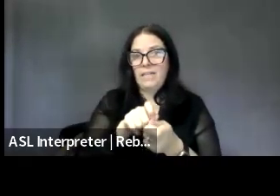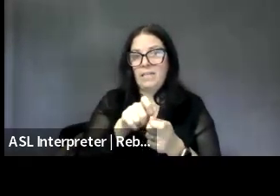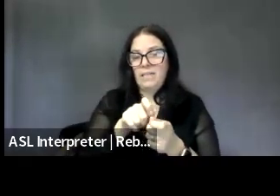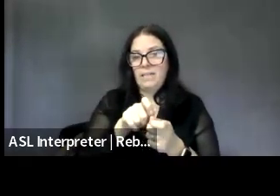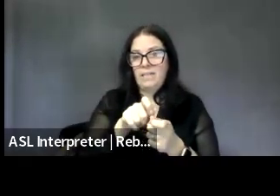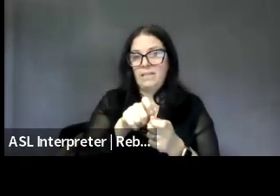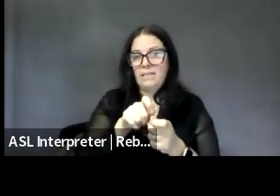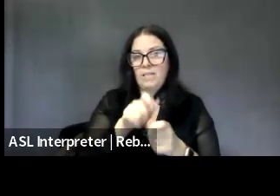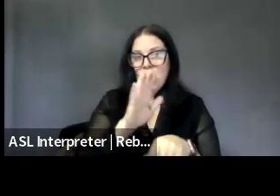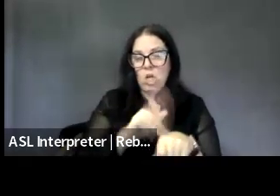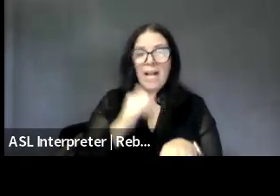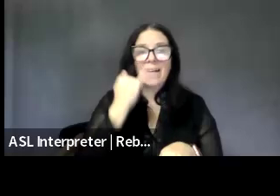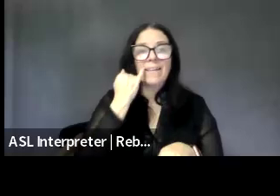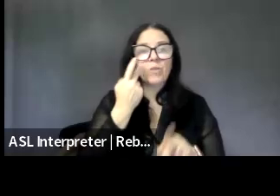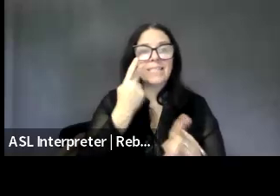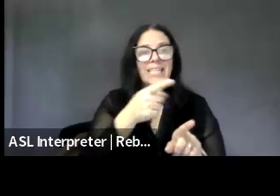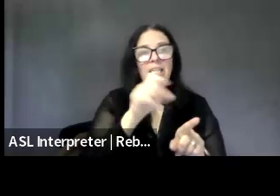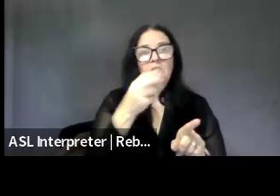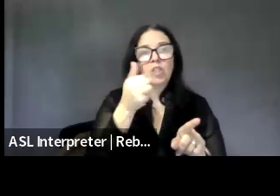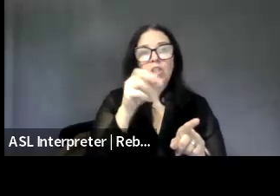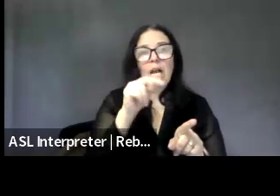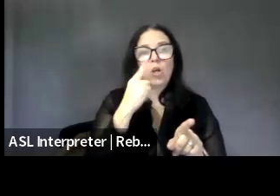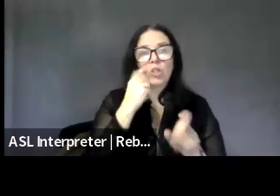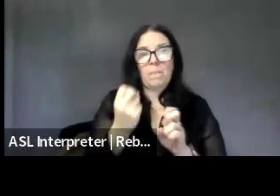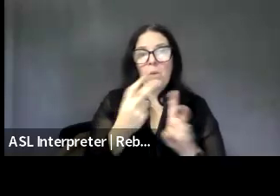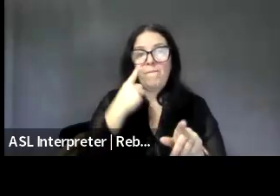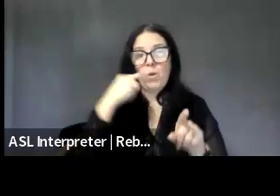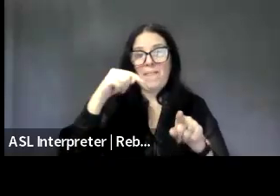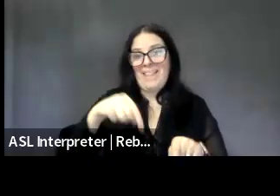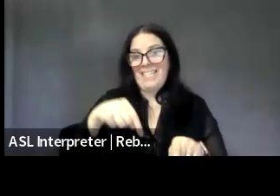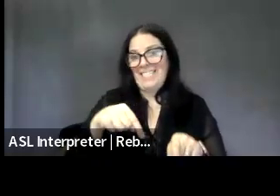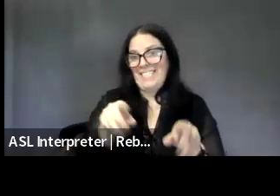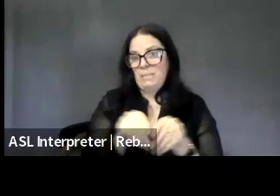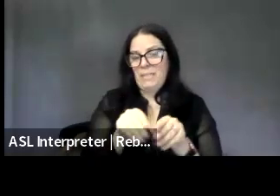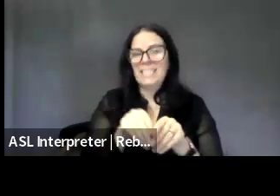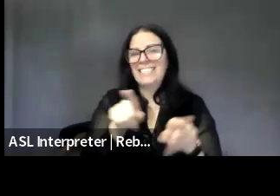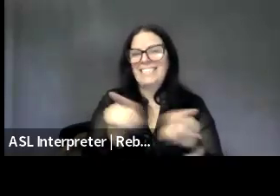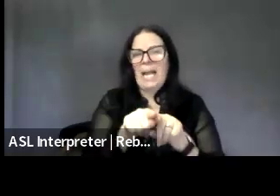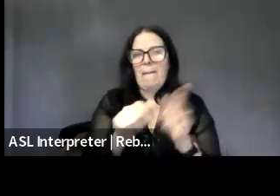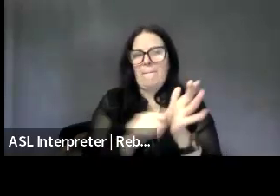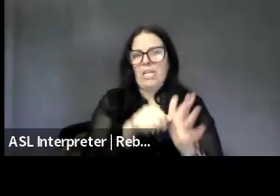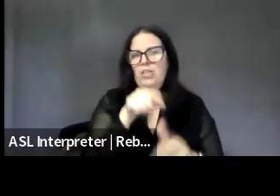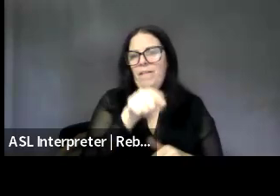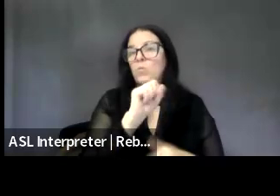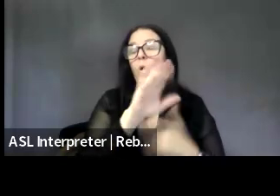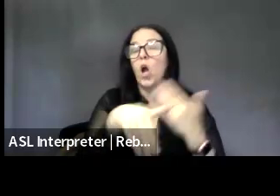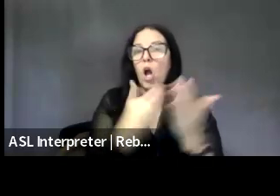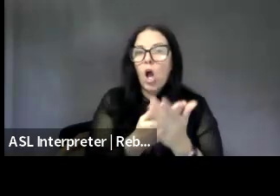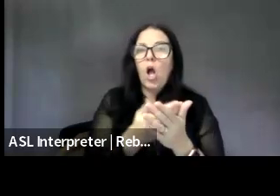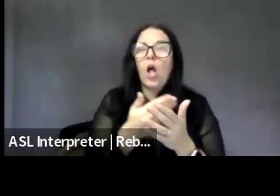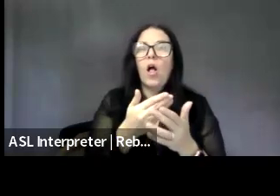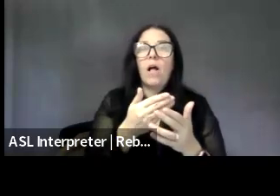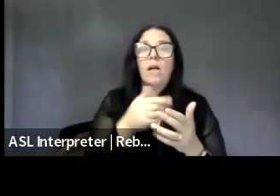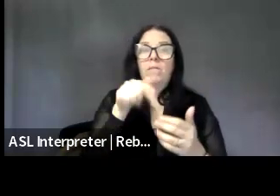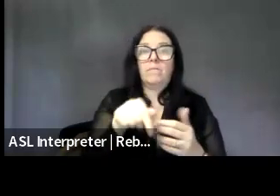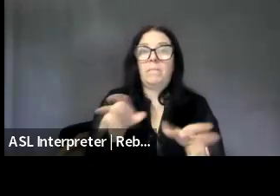you see the one that Sharon just posted on for this call, it's in that same page. So all of these calls are recorded